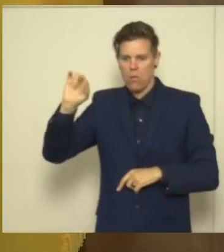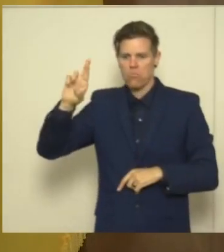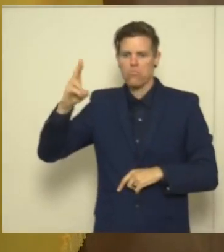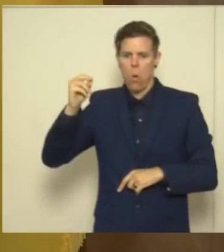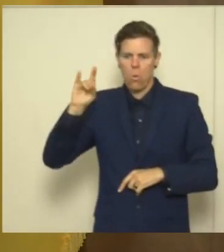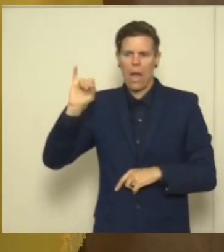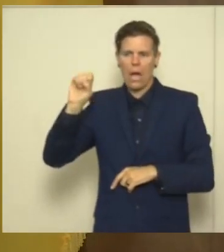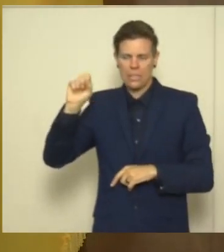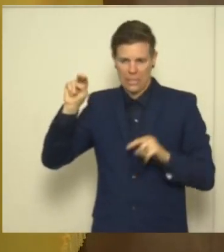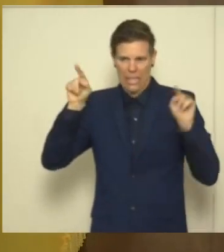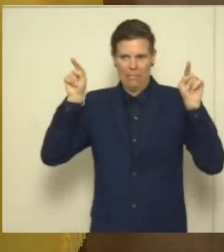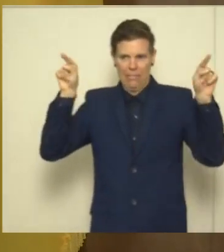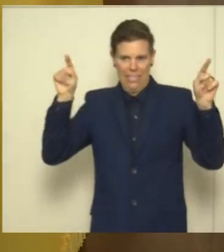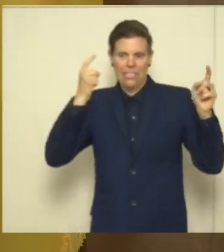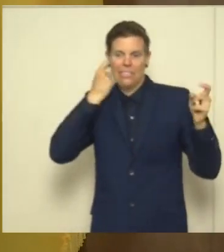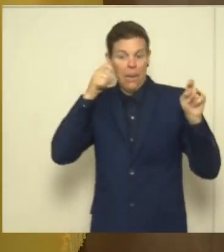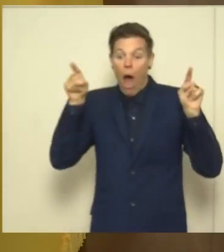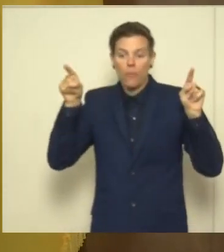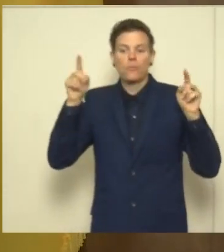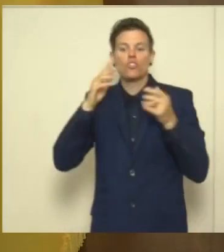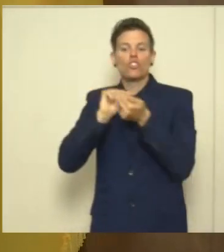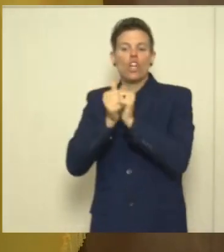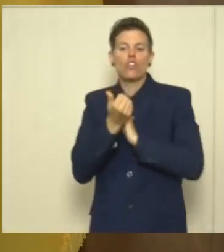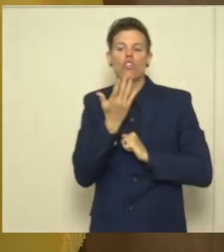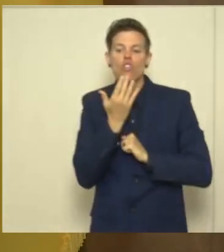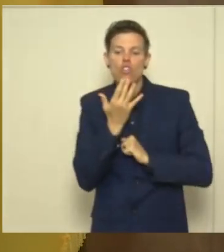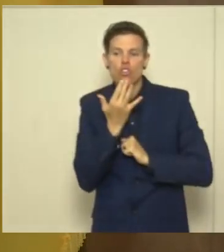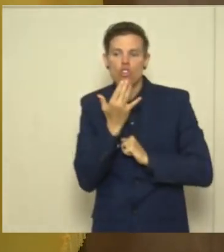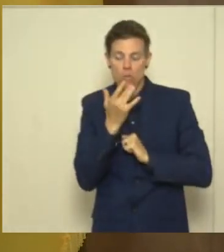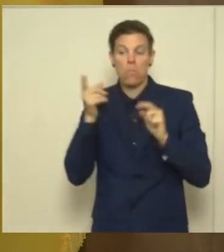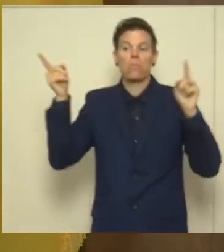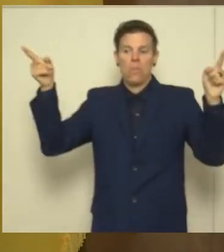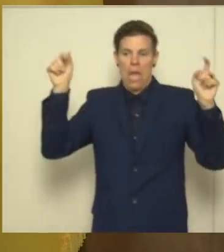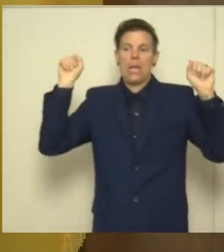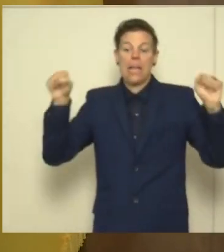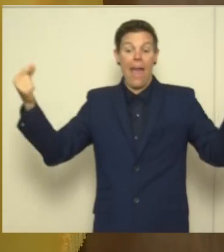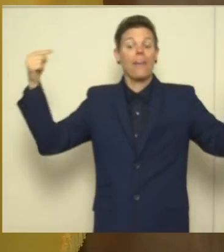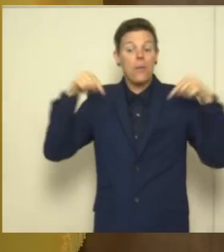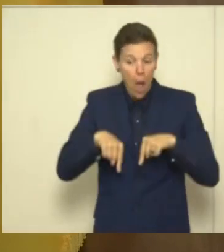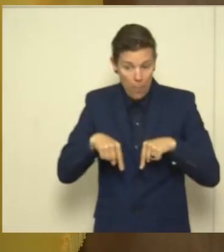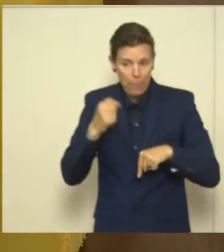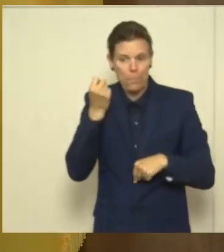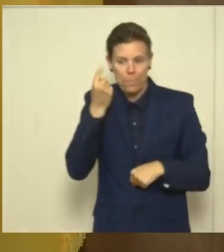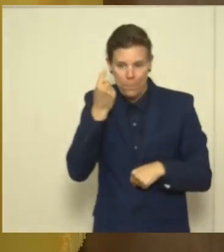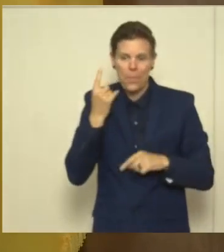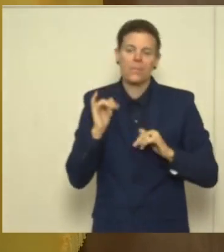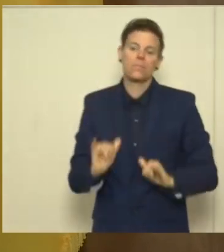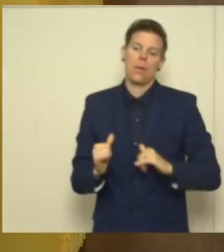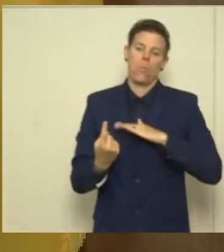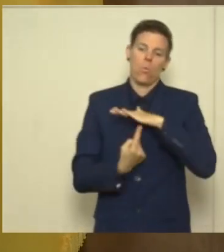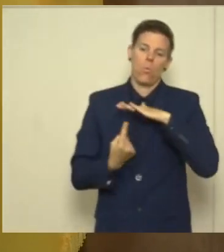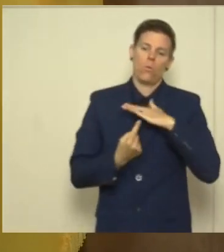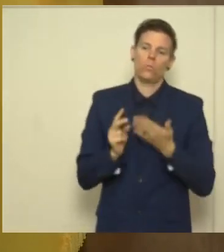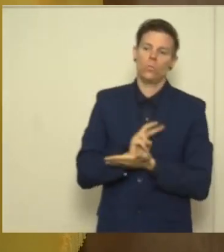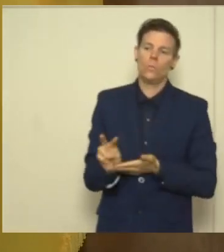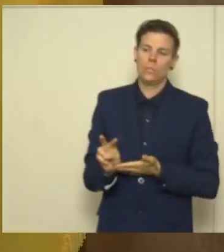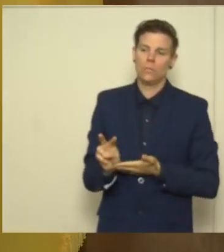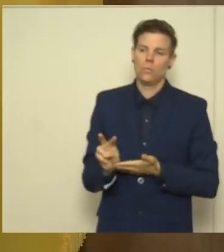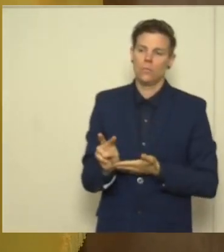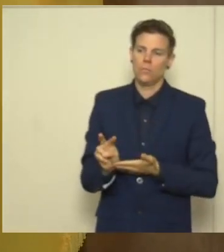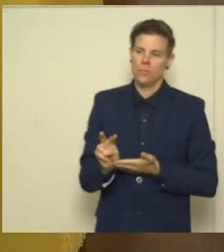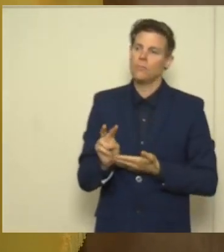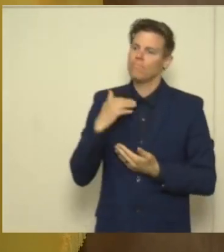travel and not have to quarantine here. So I have no doubt it will have an impact. And I have no doubt, particularly for folks